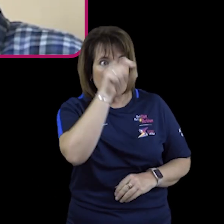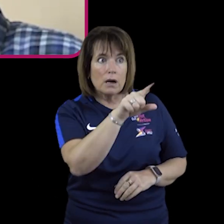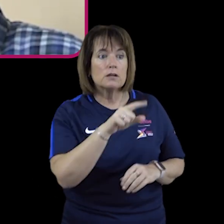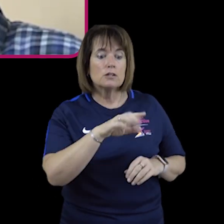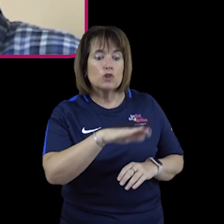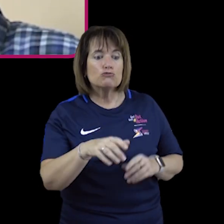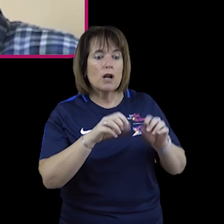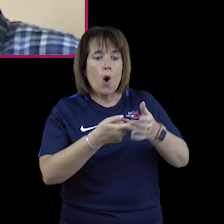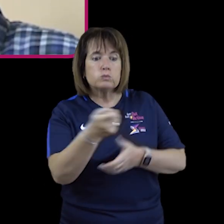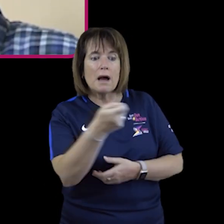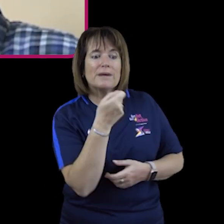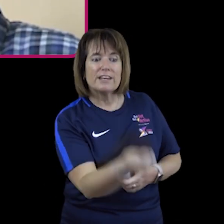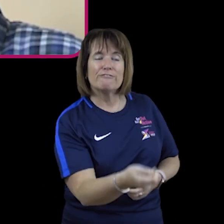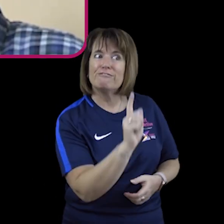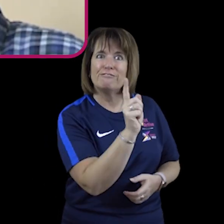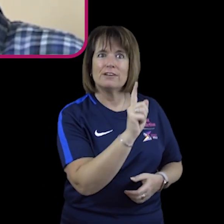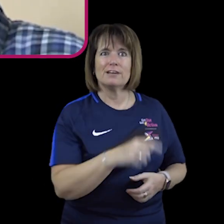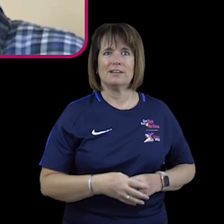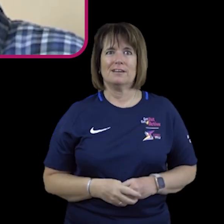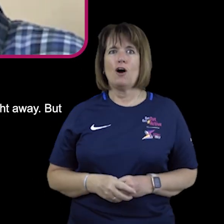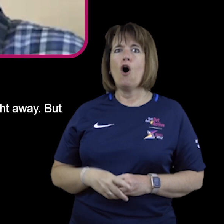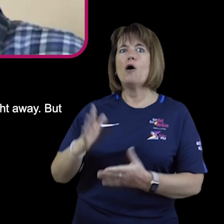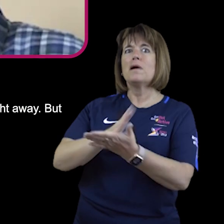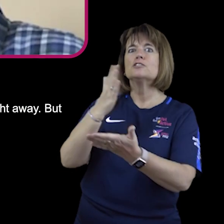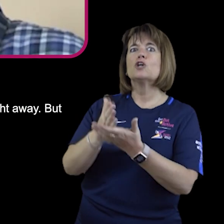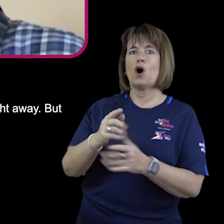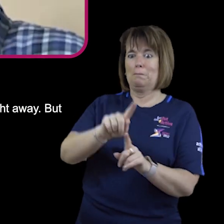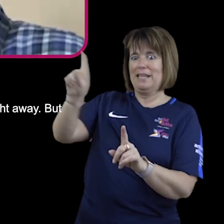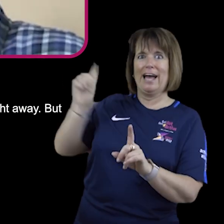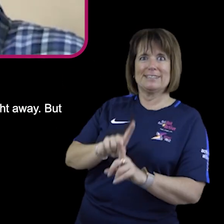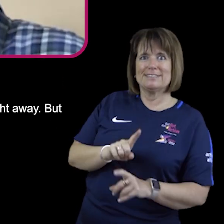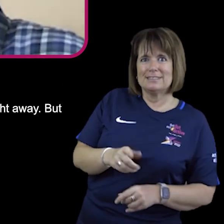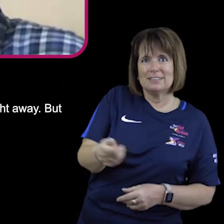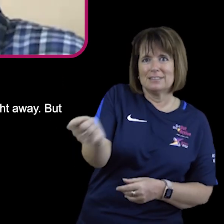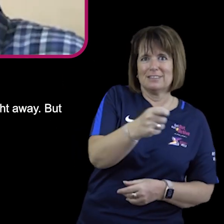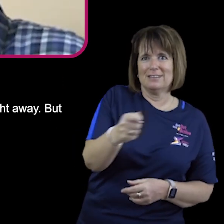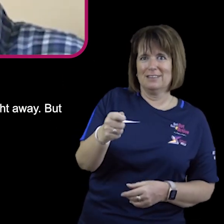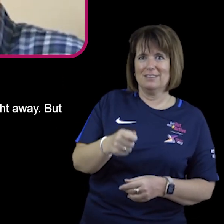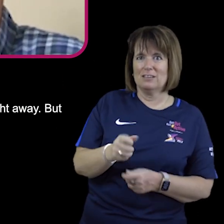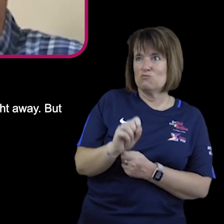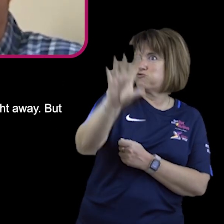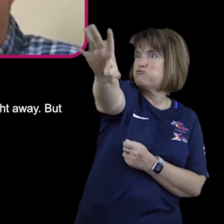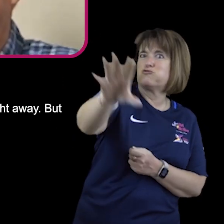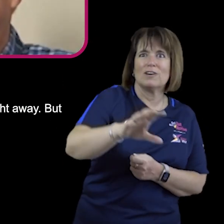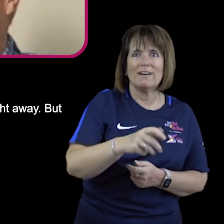of the tale is don't give children a hose pipe, right? Well, make sure you're standing behind them.